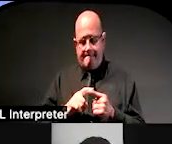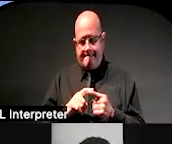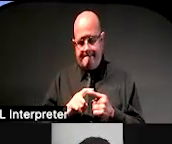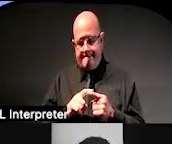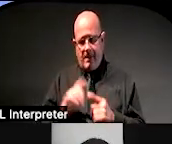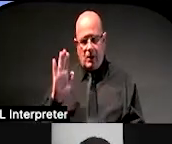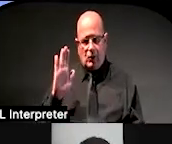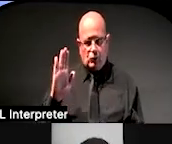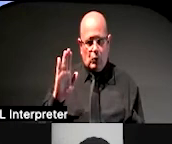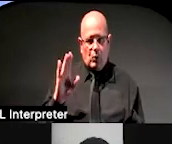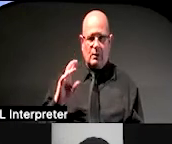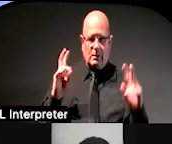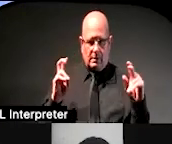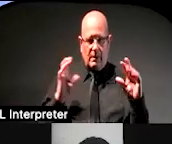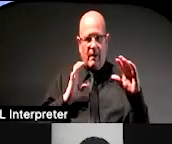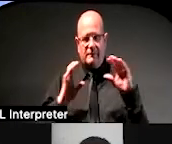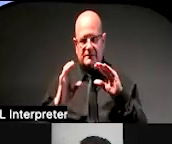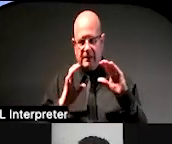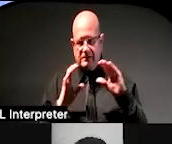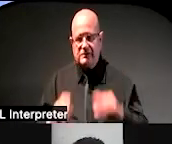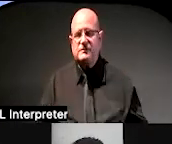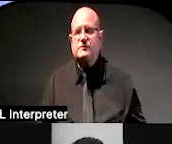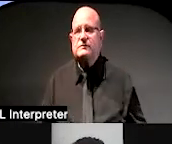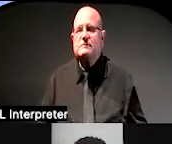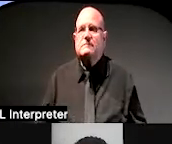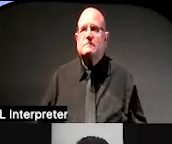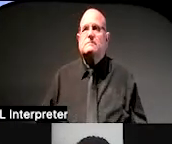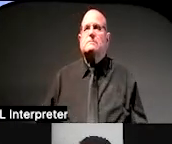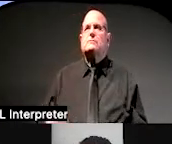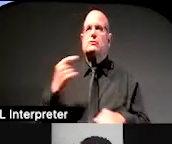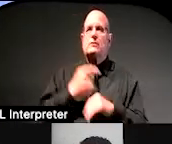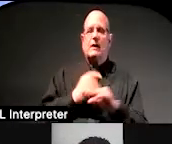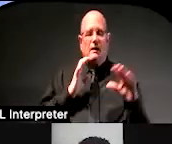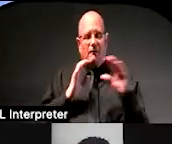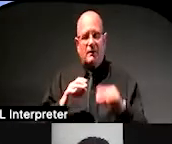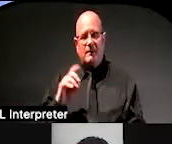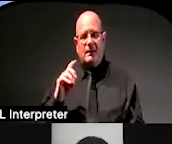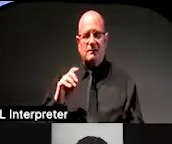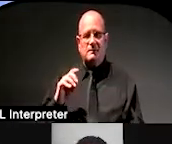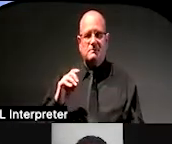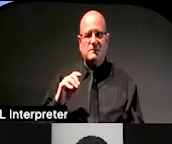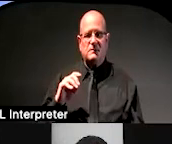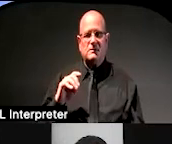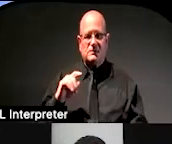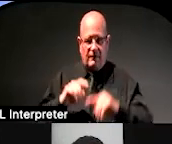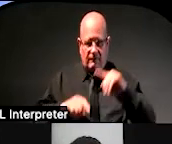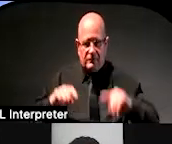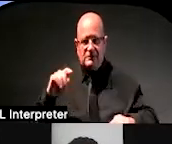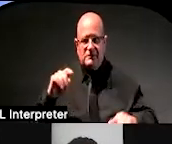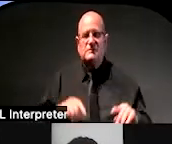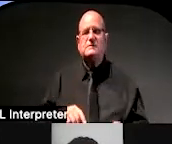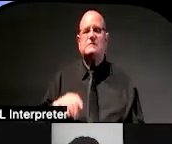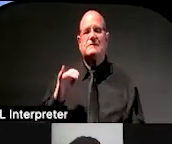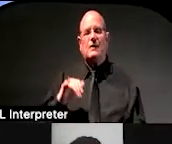your conversation. Okay, so we've had a conversation about the diversity conversation, and I'm just going to challenge